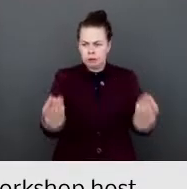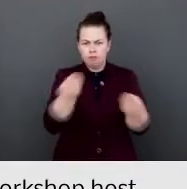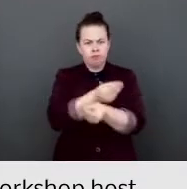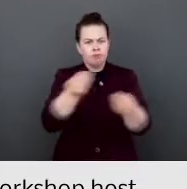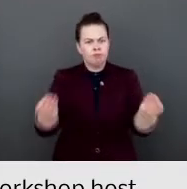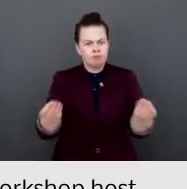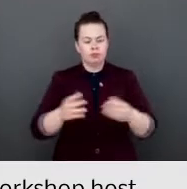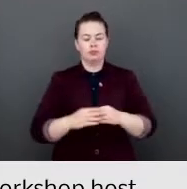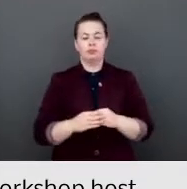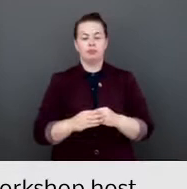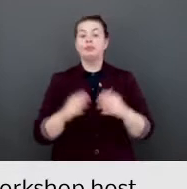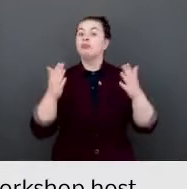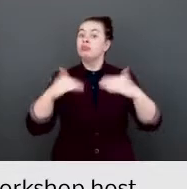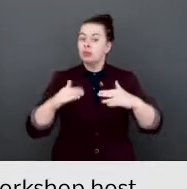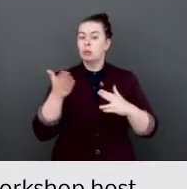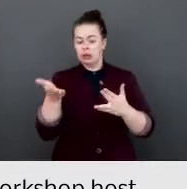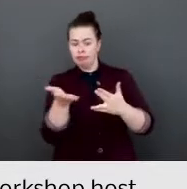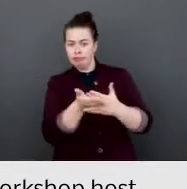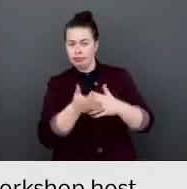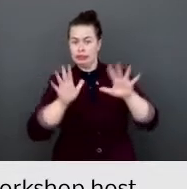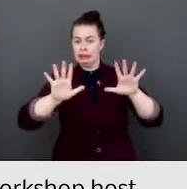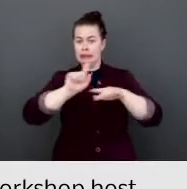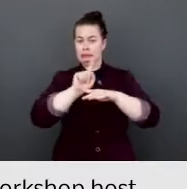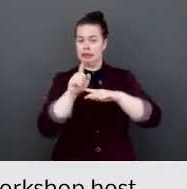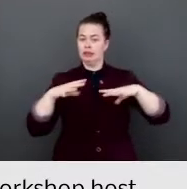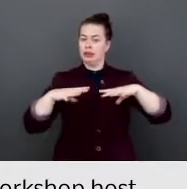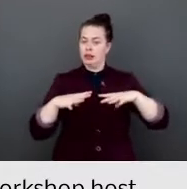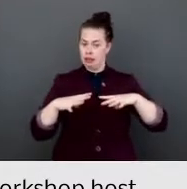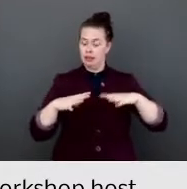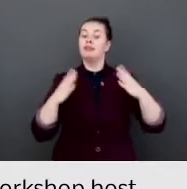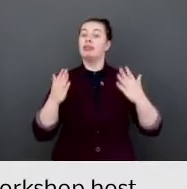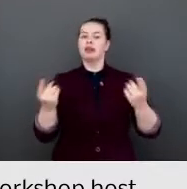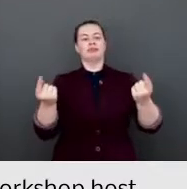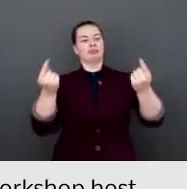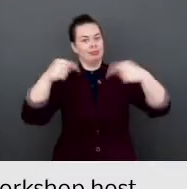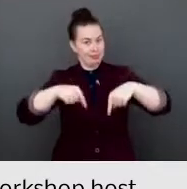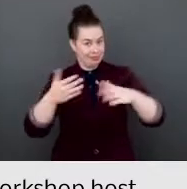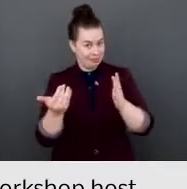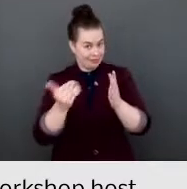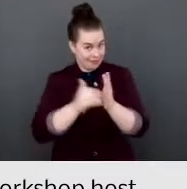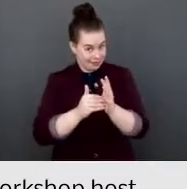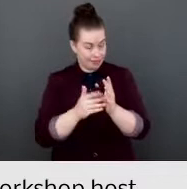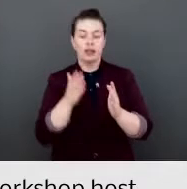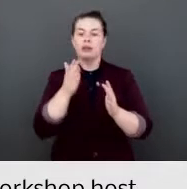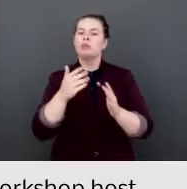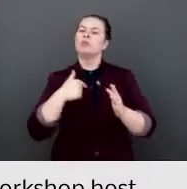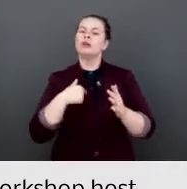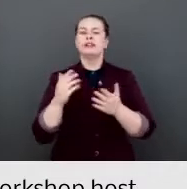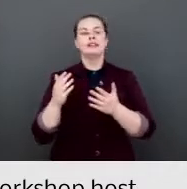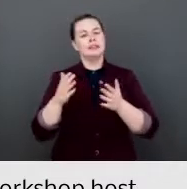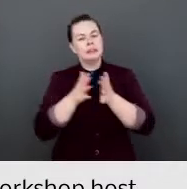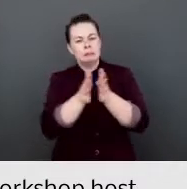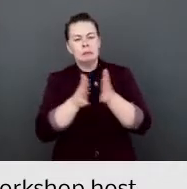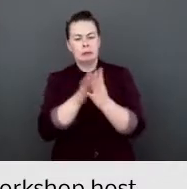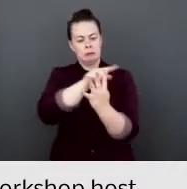challenges for information exchange. After a short break of 10 minutes, we will gather here again and I will give you a